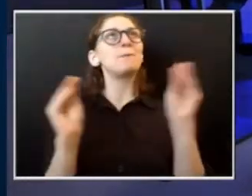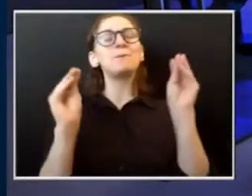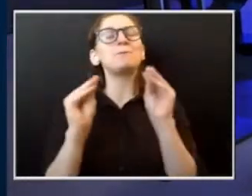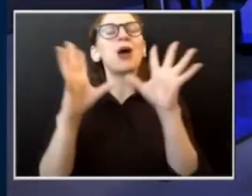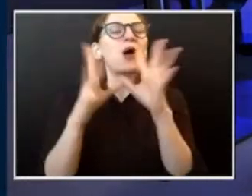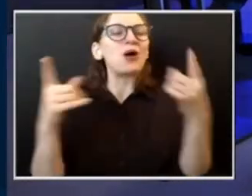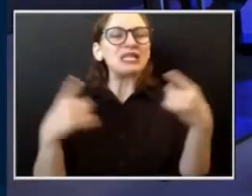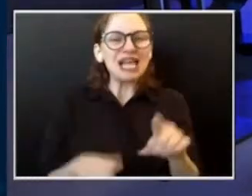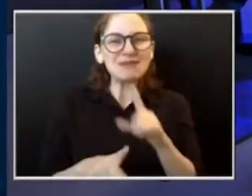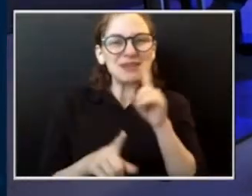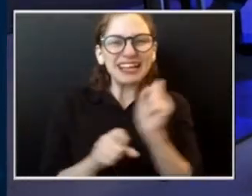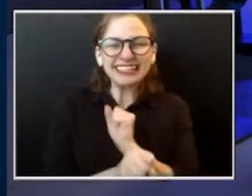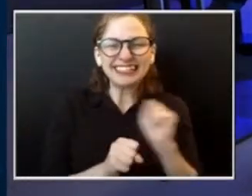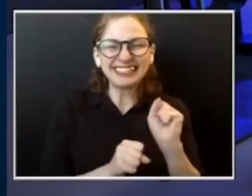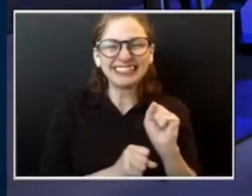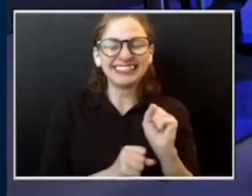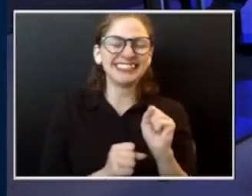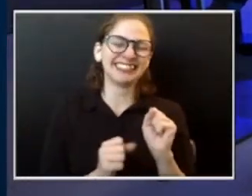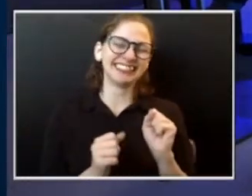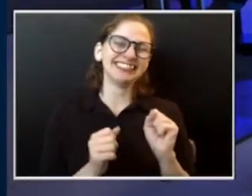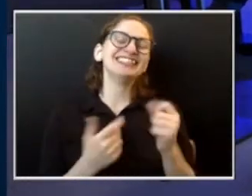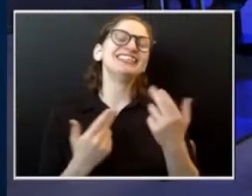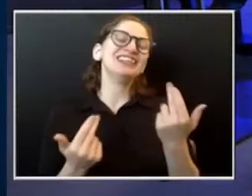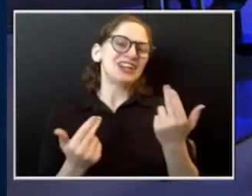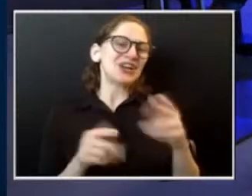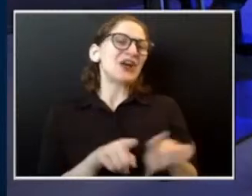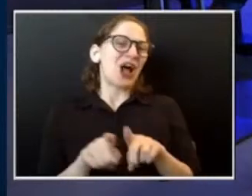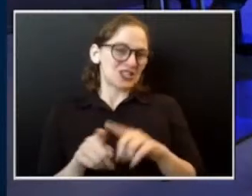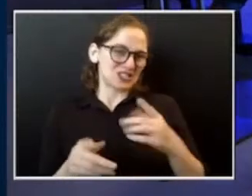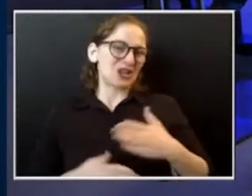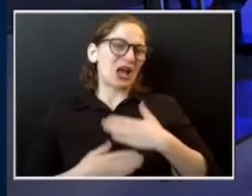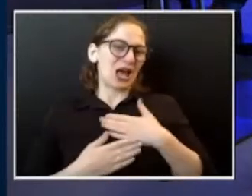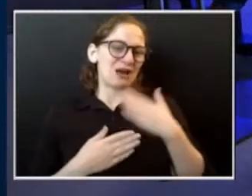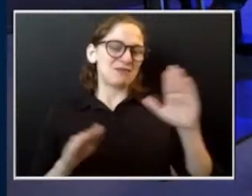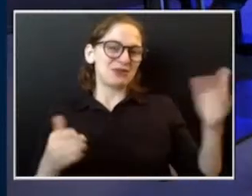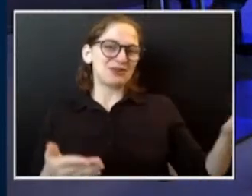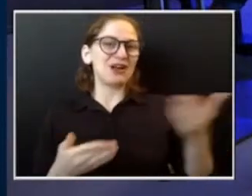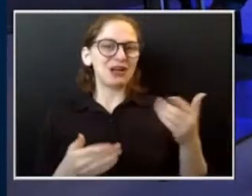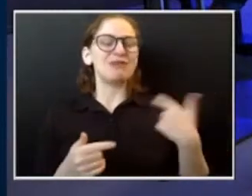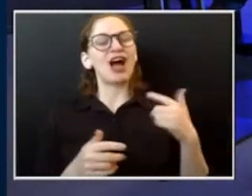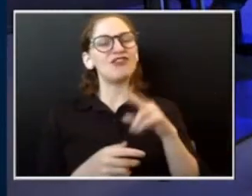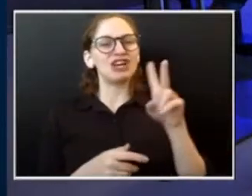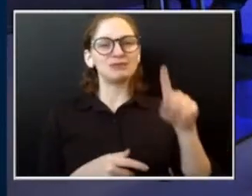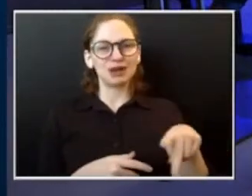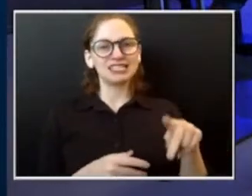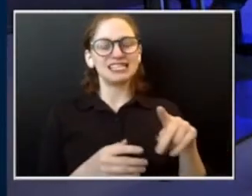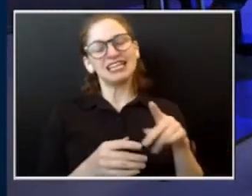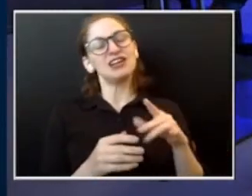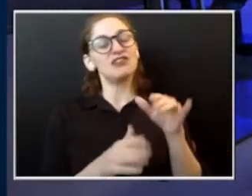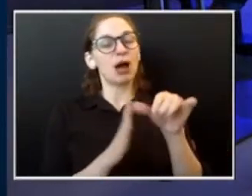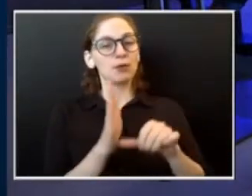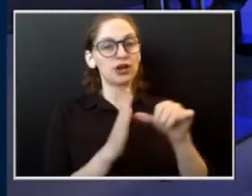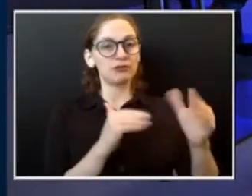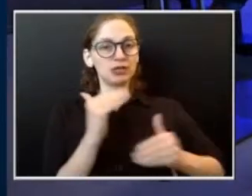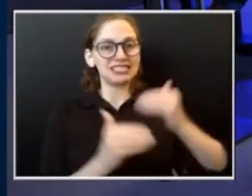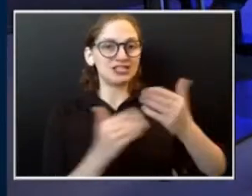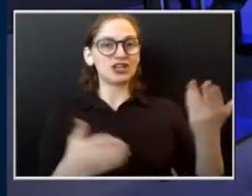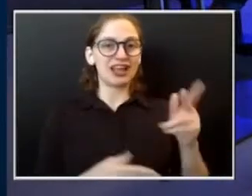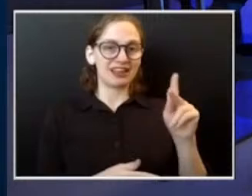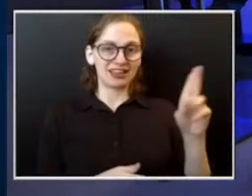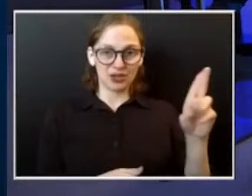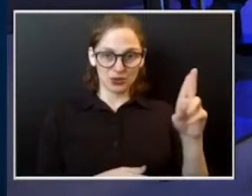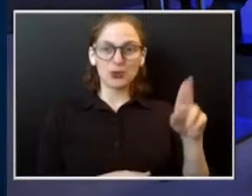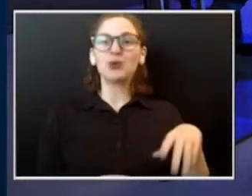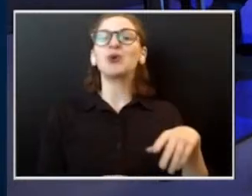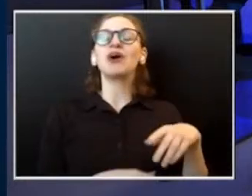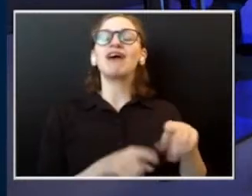are also delighted to welcome Dr. Sean Coomer, Vice President of Perioperative Procedural Services at the University of Kansas Health System. A lot of words. He's a good guy. He's also a